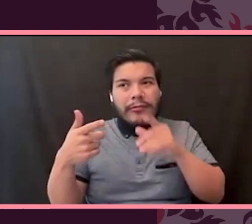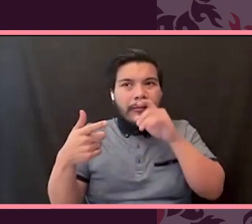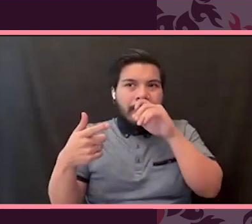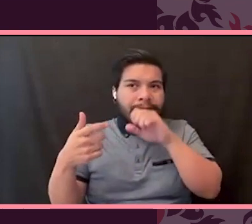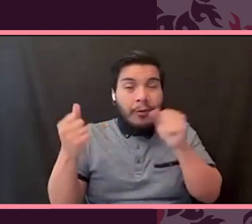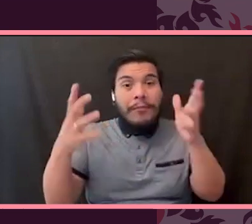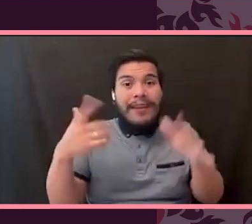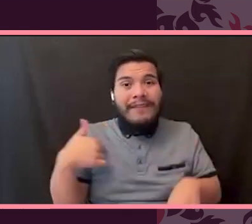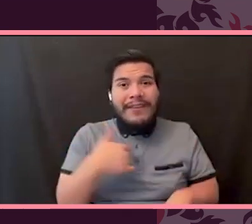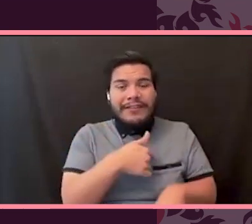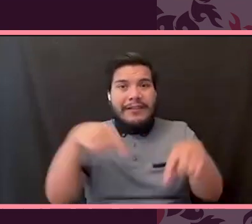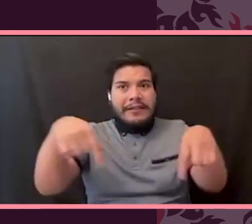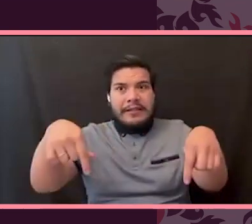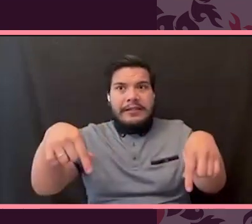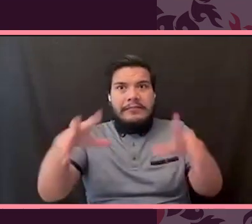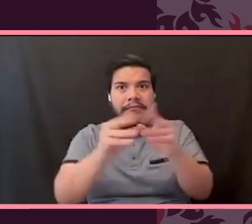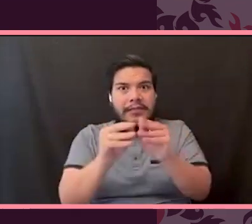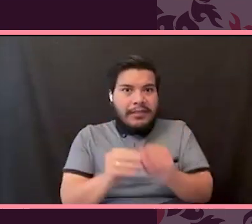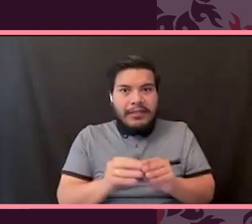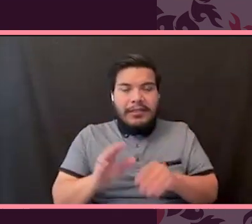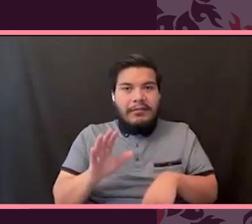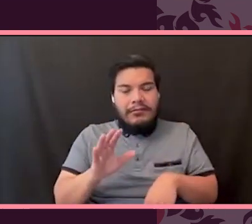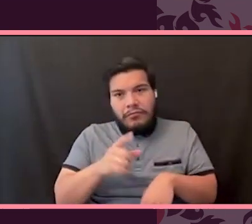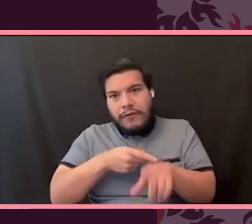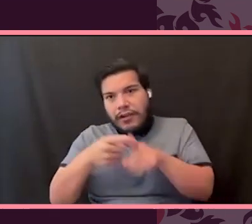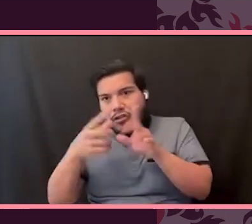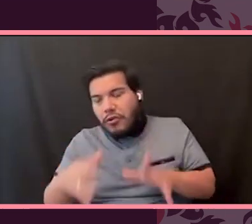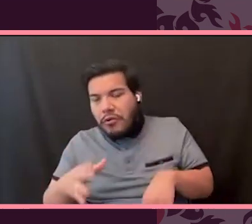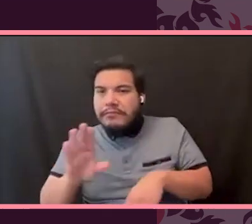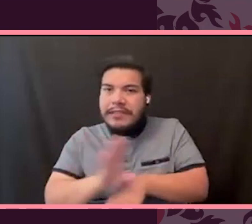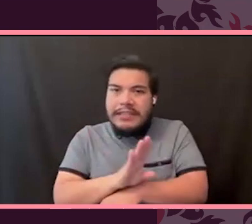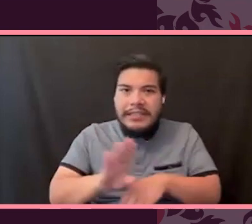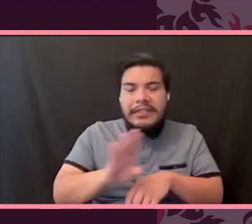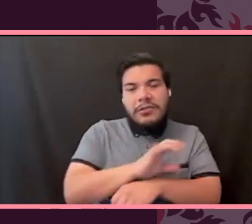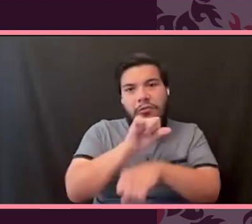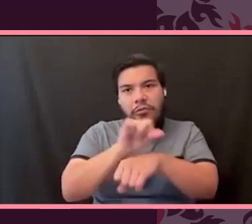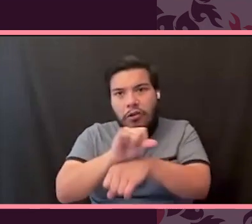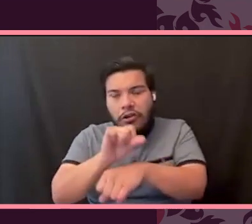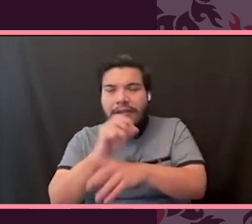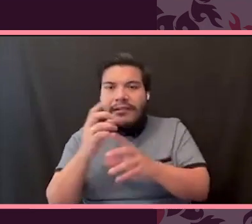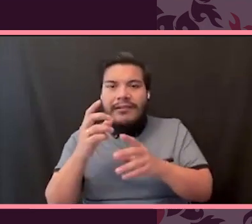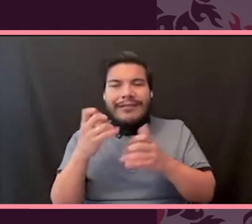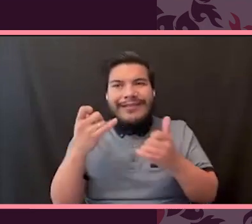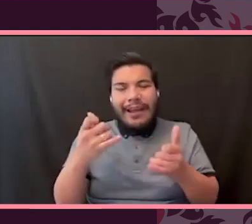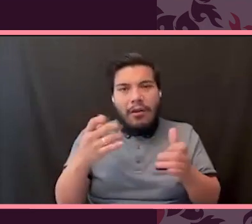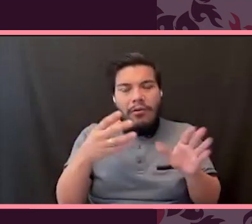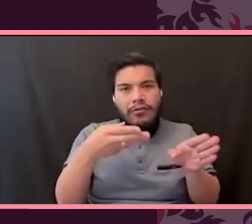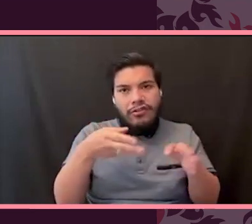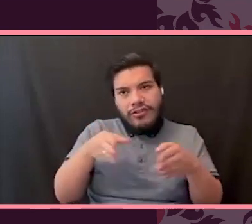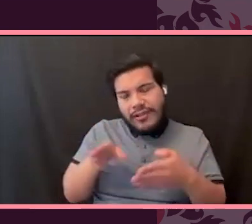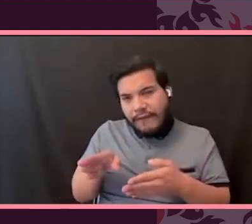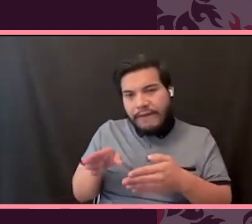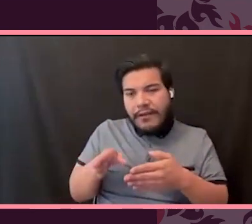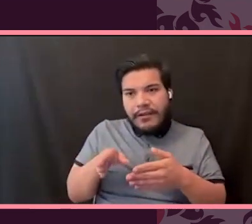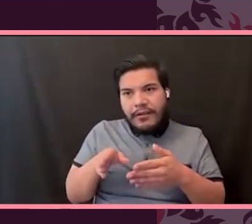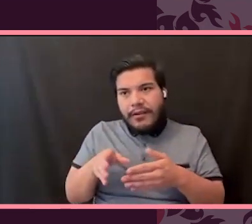of us on this call, they're professionals, they have businesses, they work in jobs. And so they are starting to shift. Like, I'm seeing a lot of